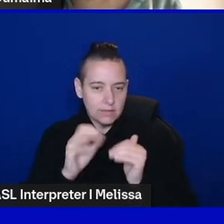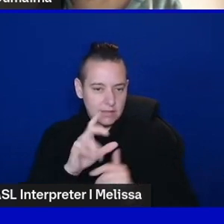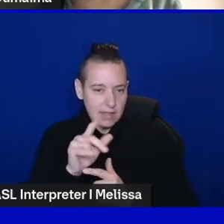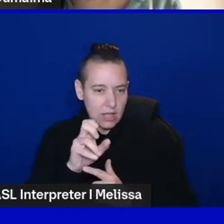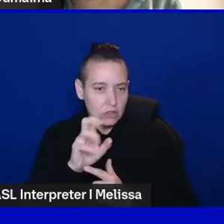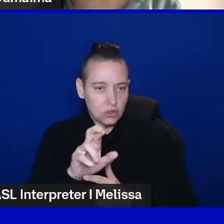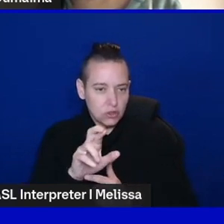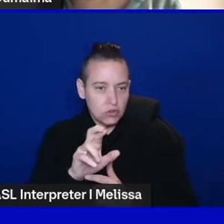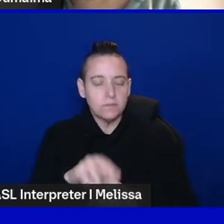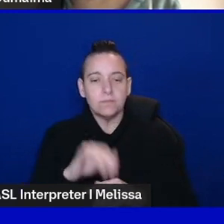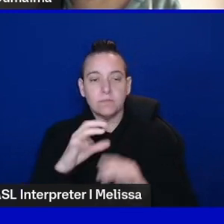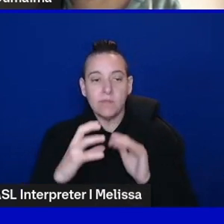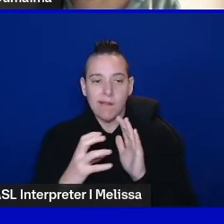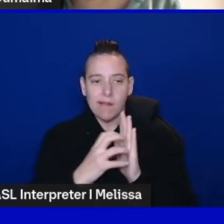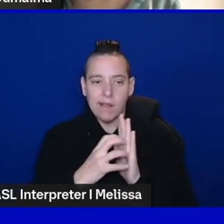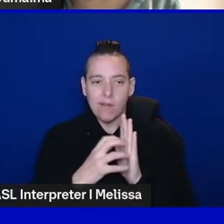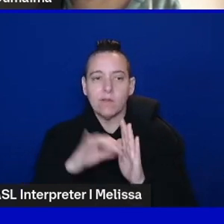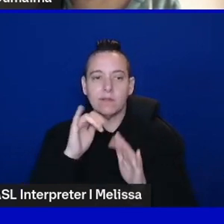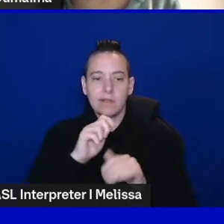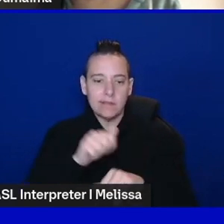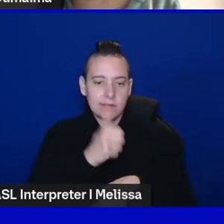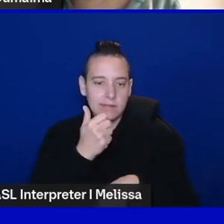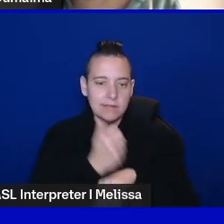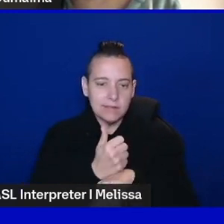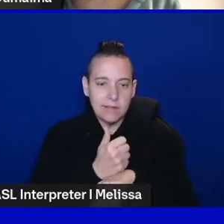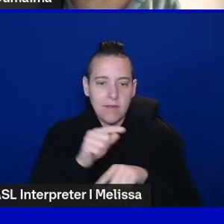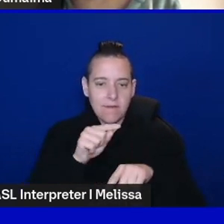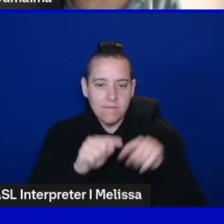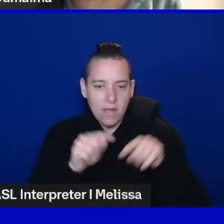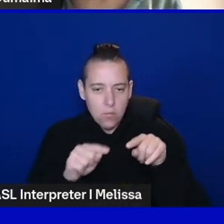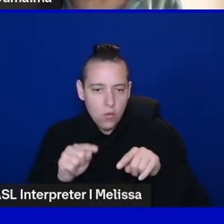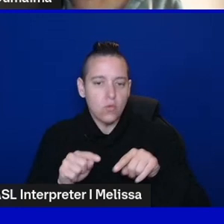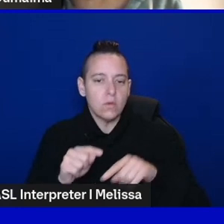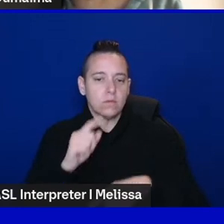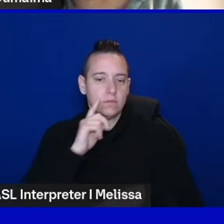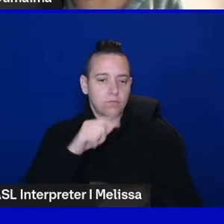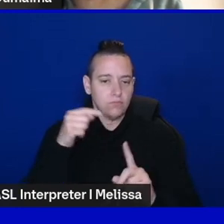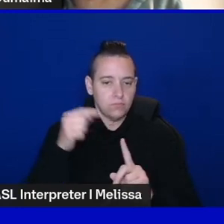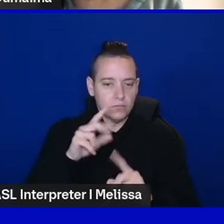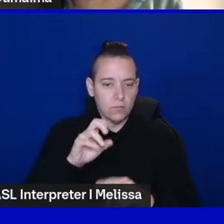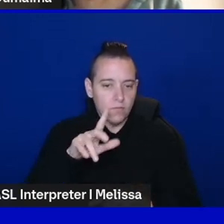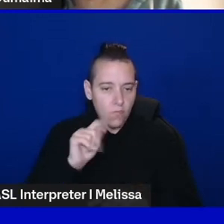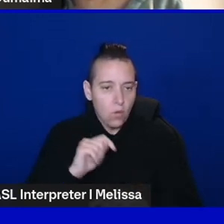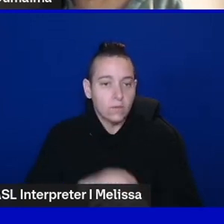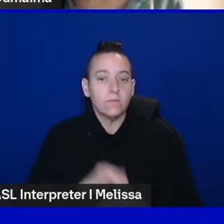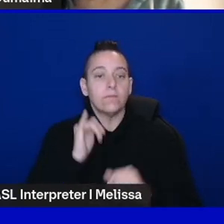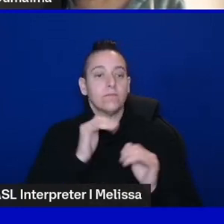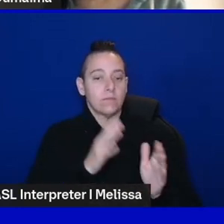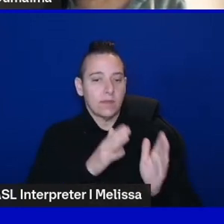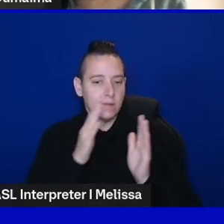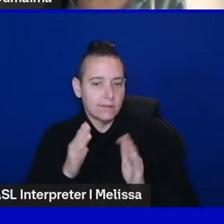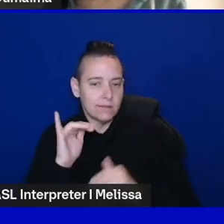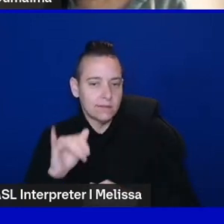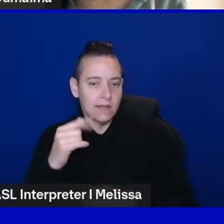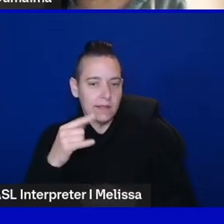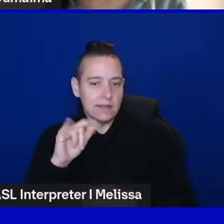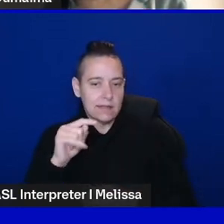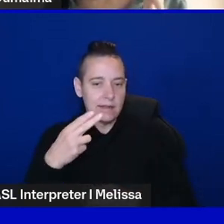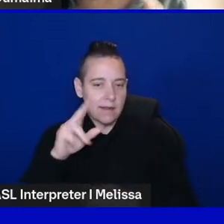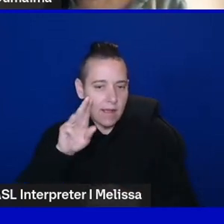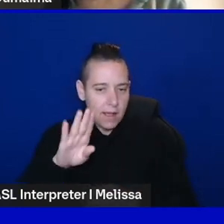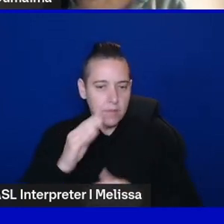fill Vault cluster variable sets up the necessary variables for Vault. This is followed by the GitLab process deploy Vault, which is